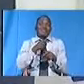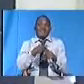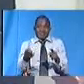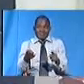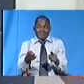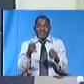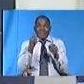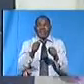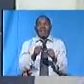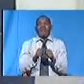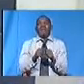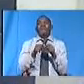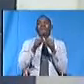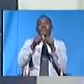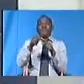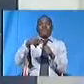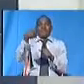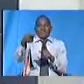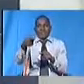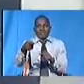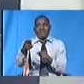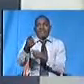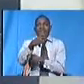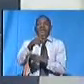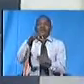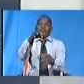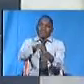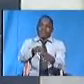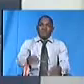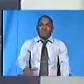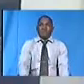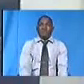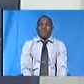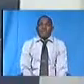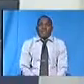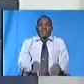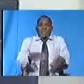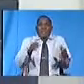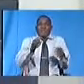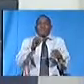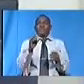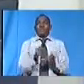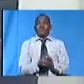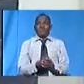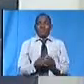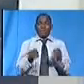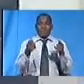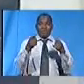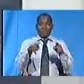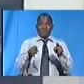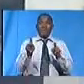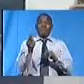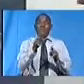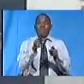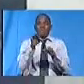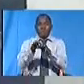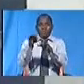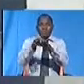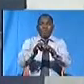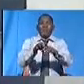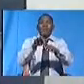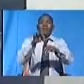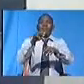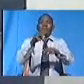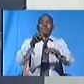could undertake the voting exercise. So when people voted at polling